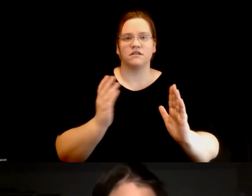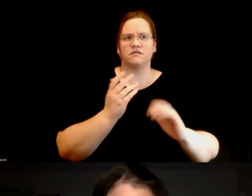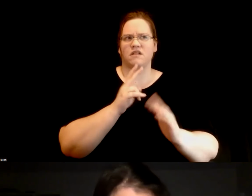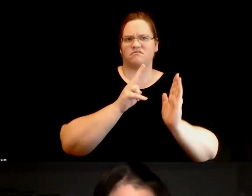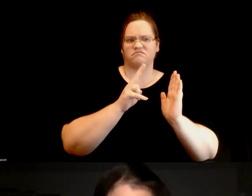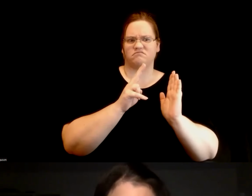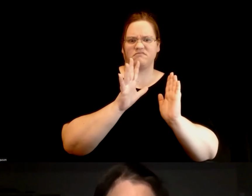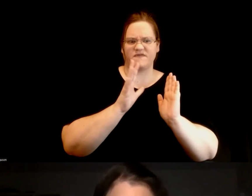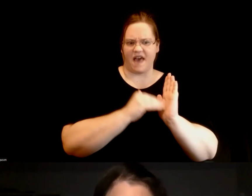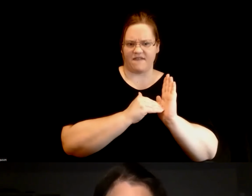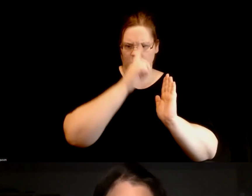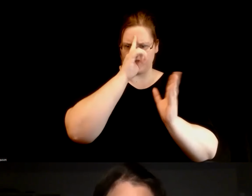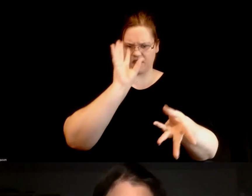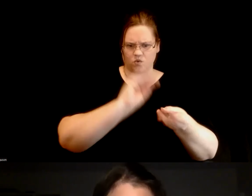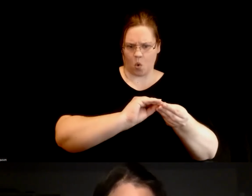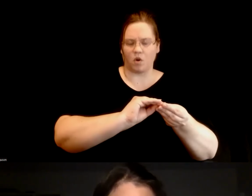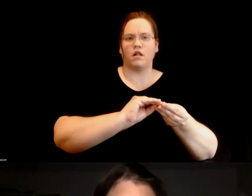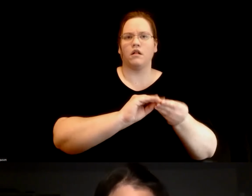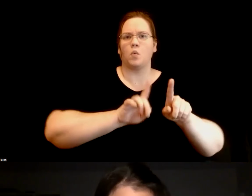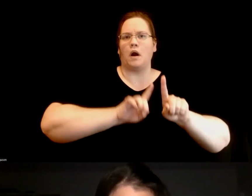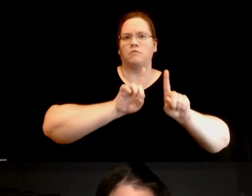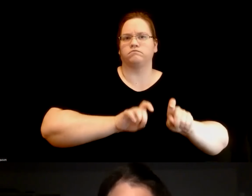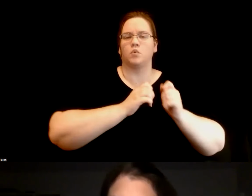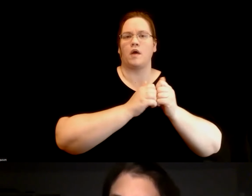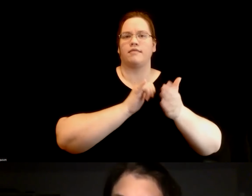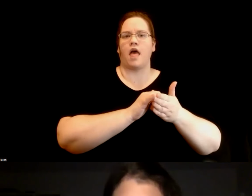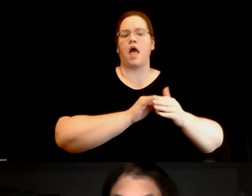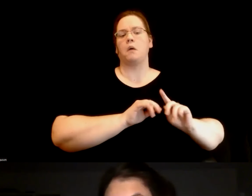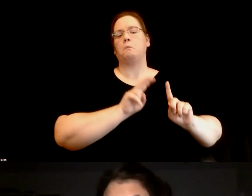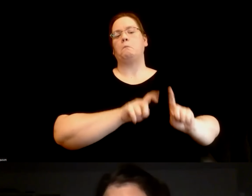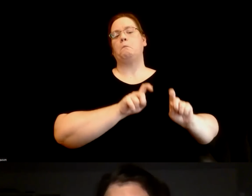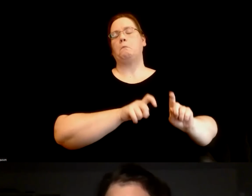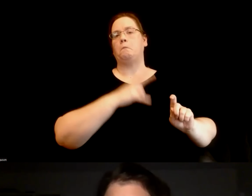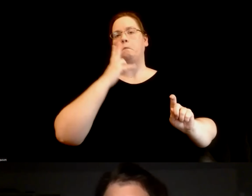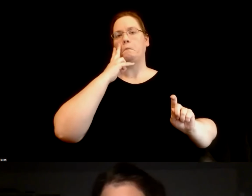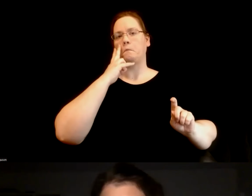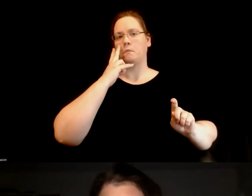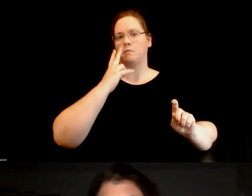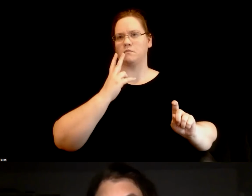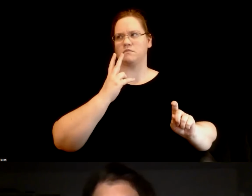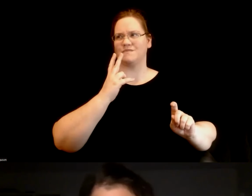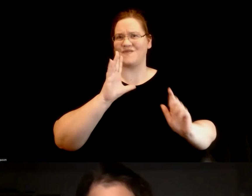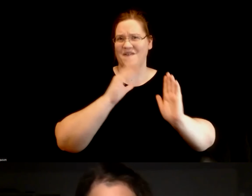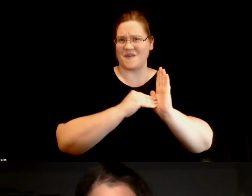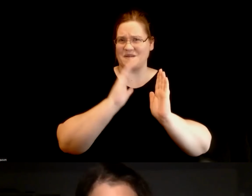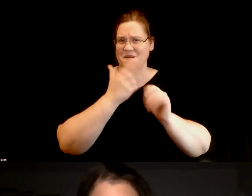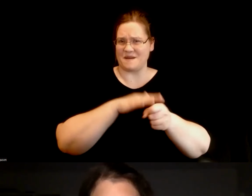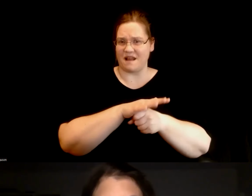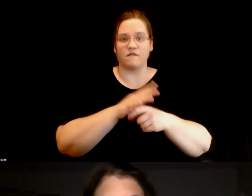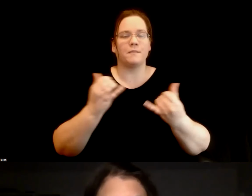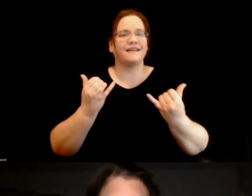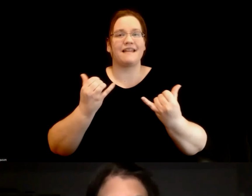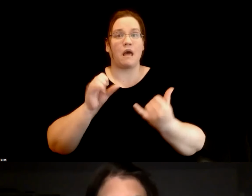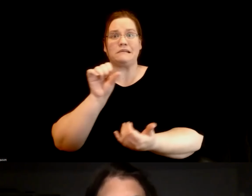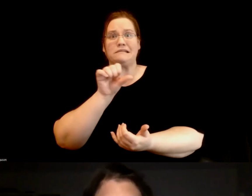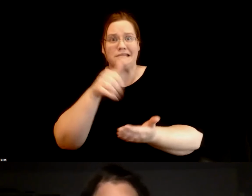thousand, 5,000, I think, children in that clinical trial. Some people said that didn't seem like enough, but now we've had 10 million.